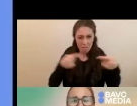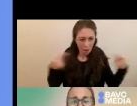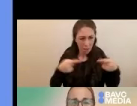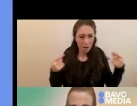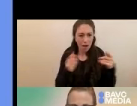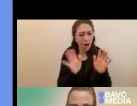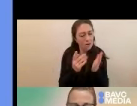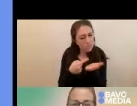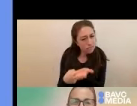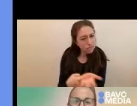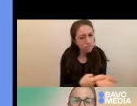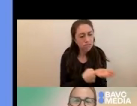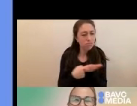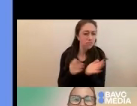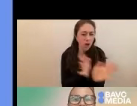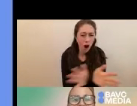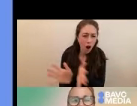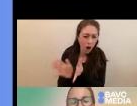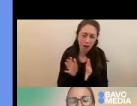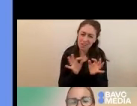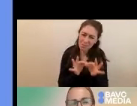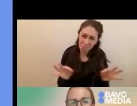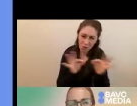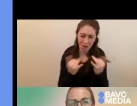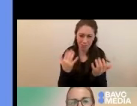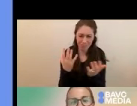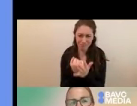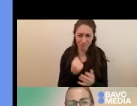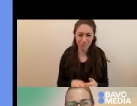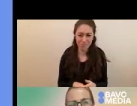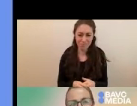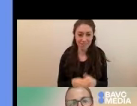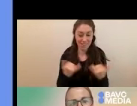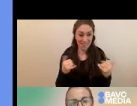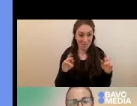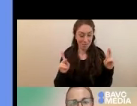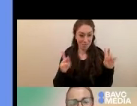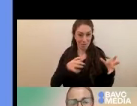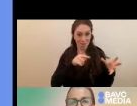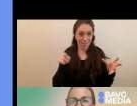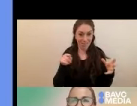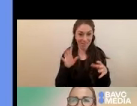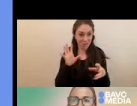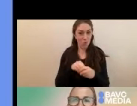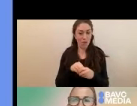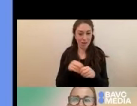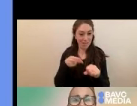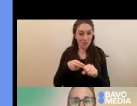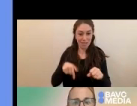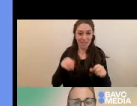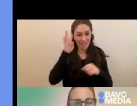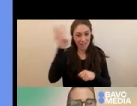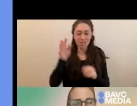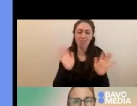are so excited to have this wonderful group of folks that are joining us on this initiative. And